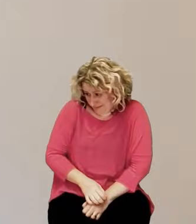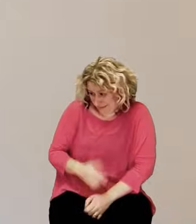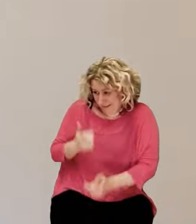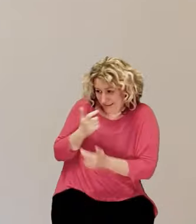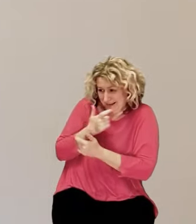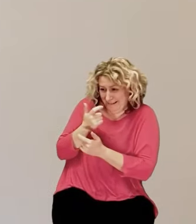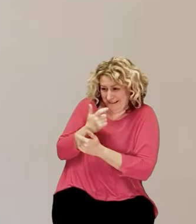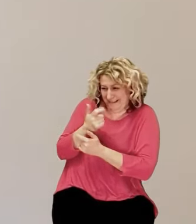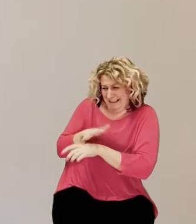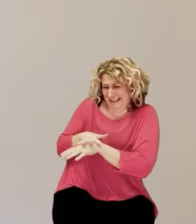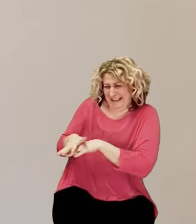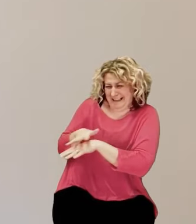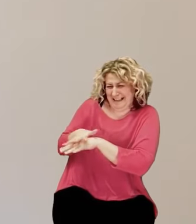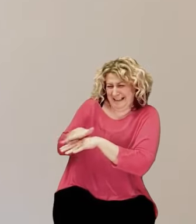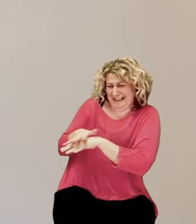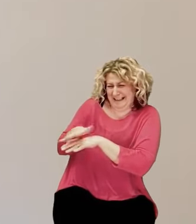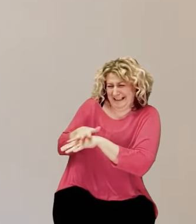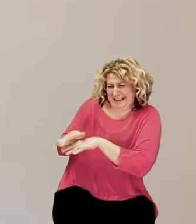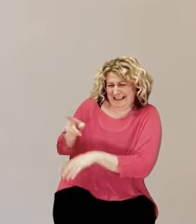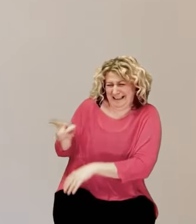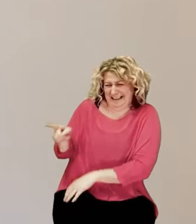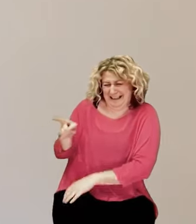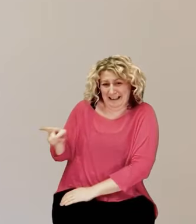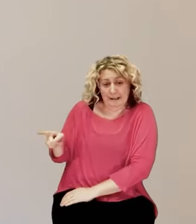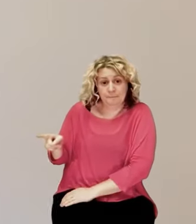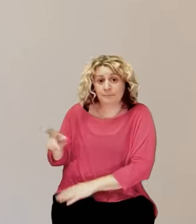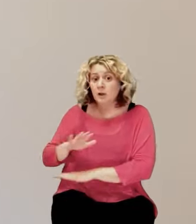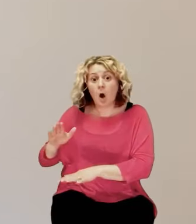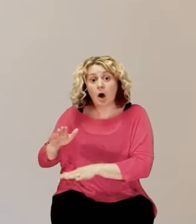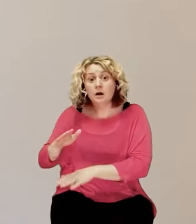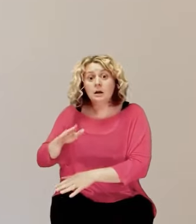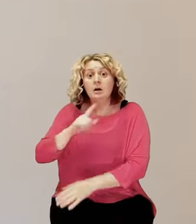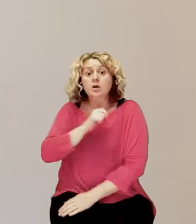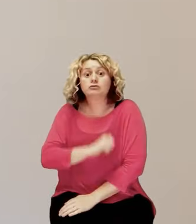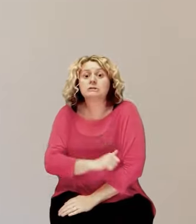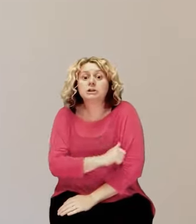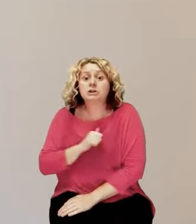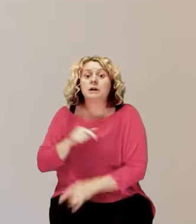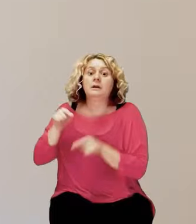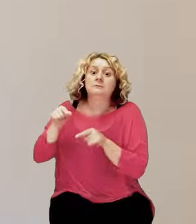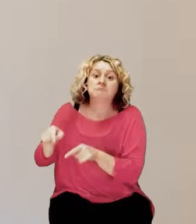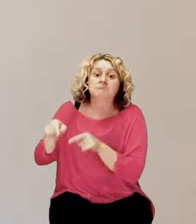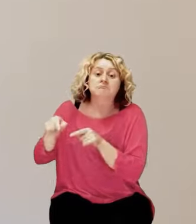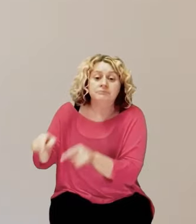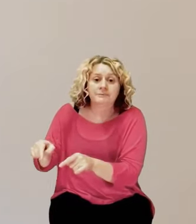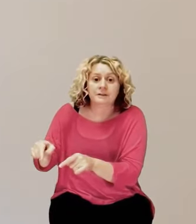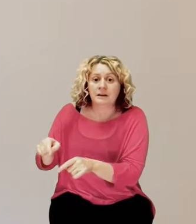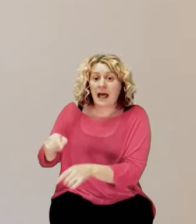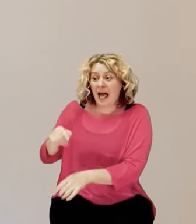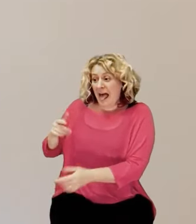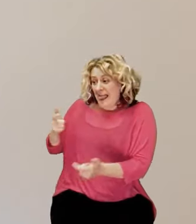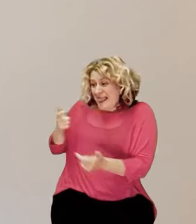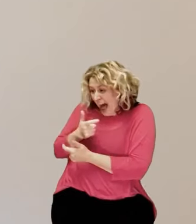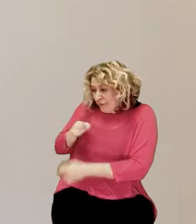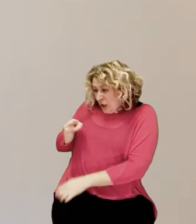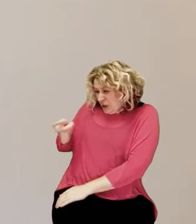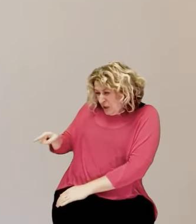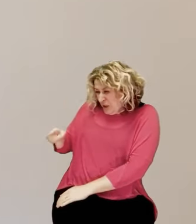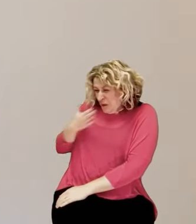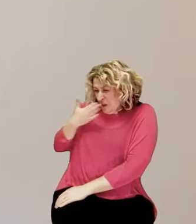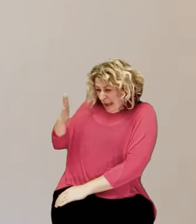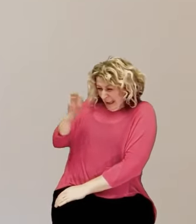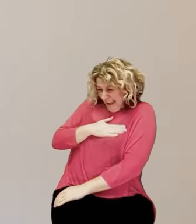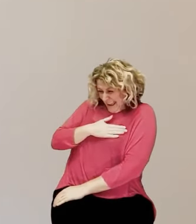fun of Christianity. It was much worse. It hurt. They laughed that he could claim to be a Christian. He said,